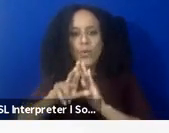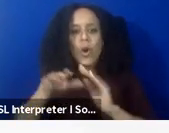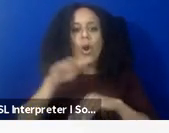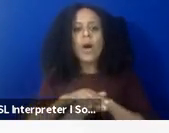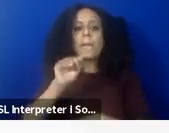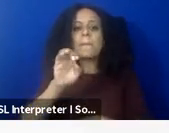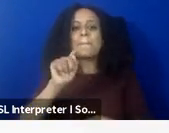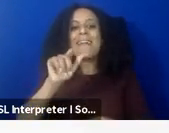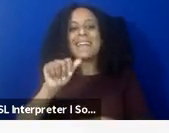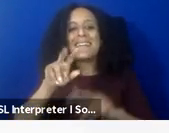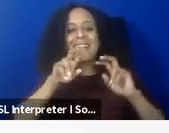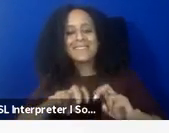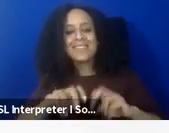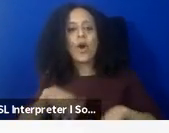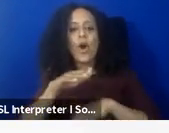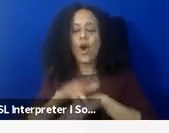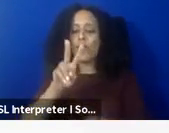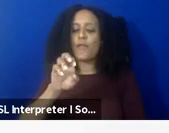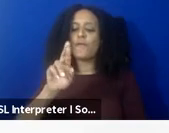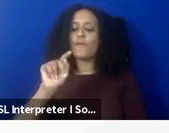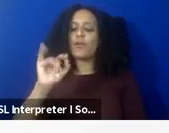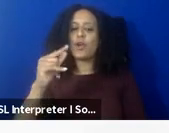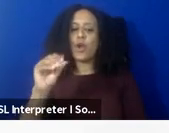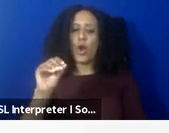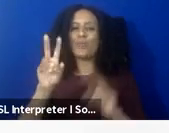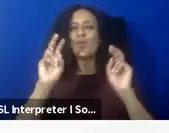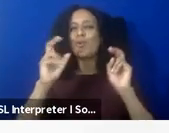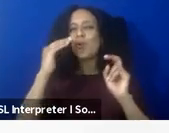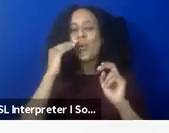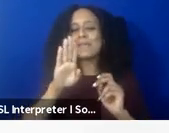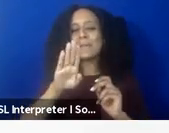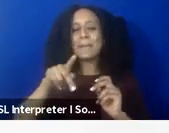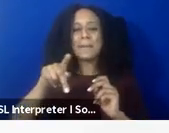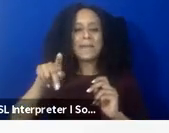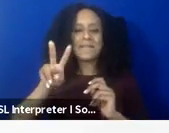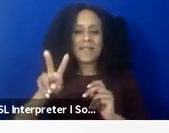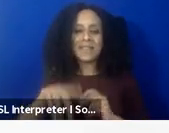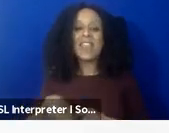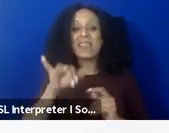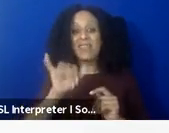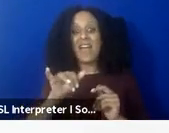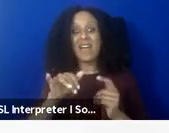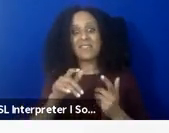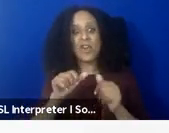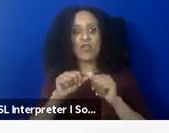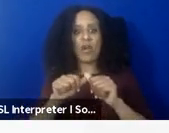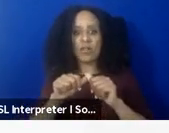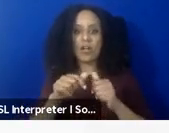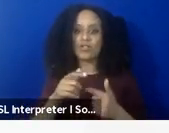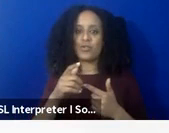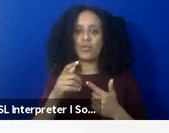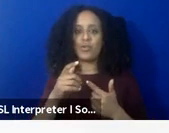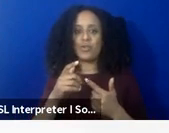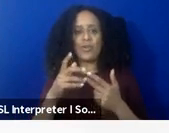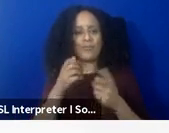benign paroxysmal positional vertigo, or BPPV, which is a common otologic condition causing vertigo.